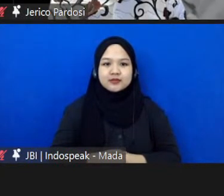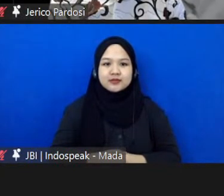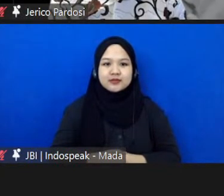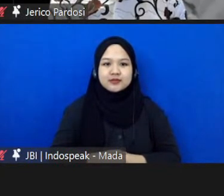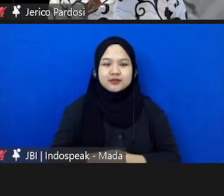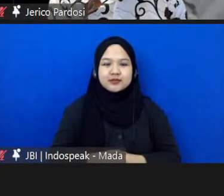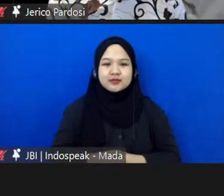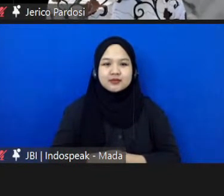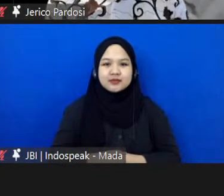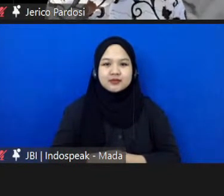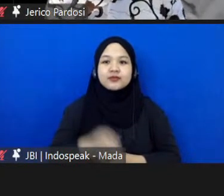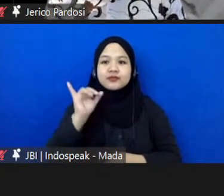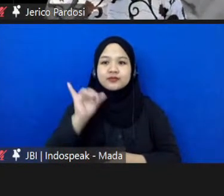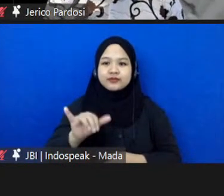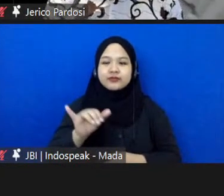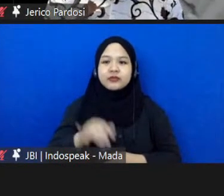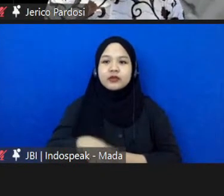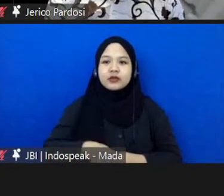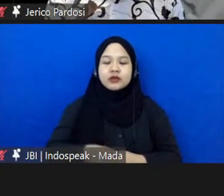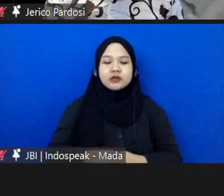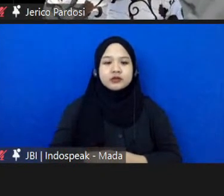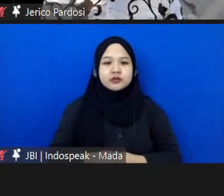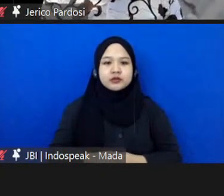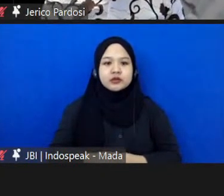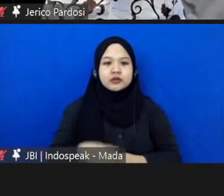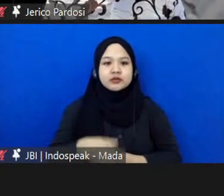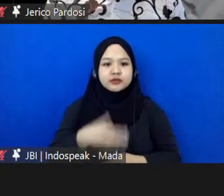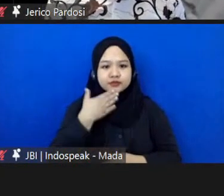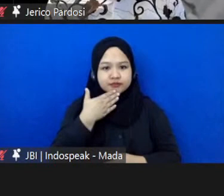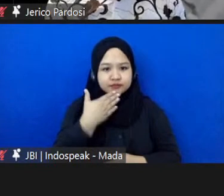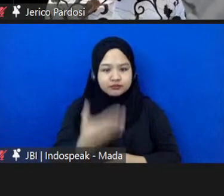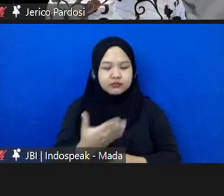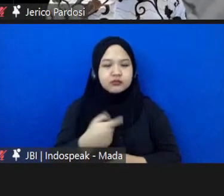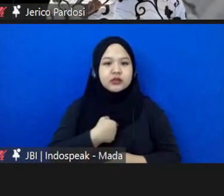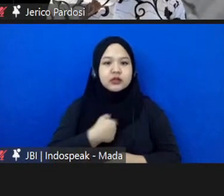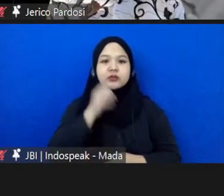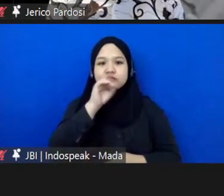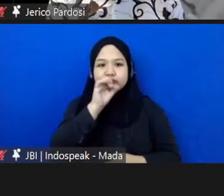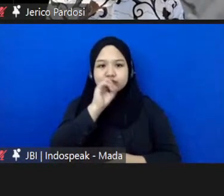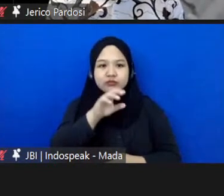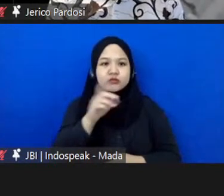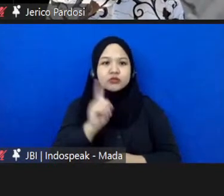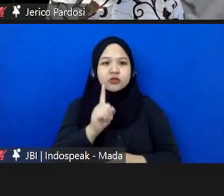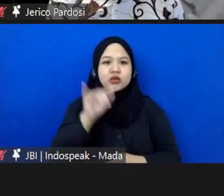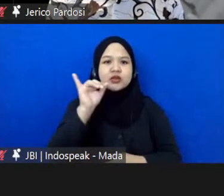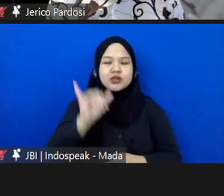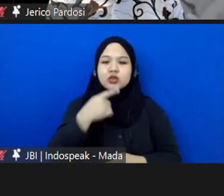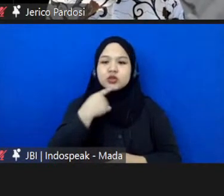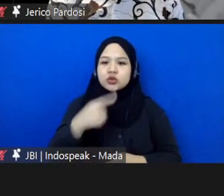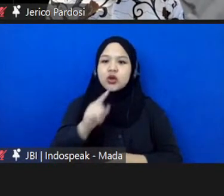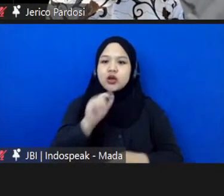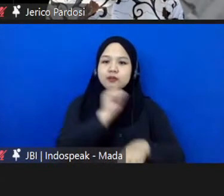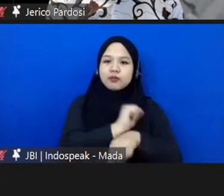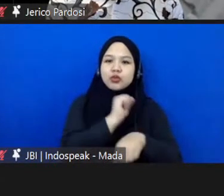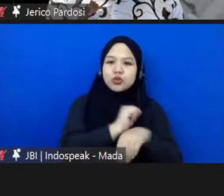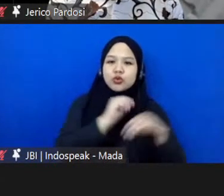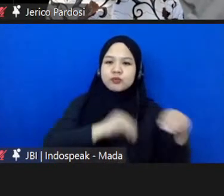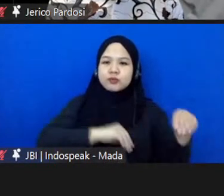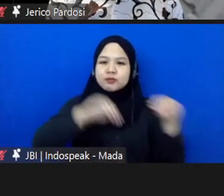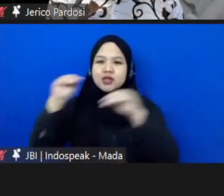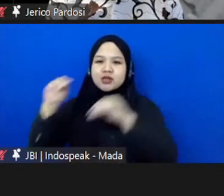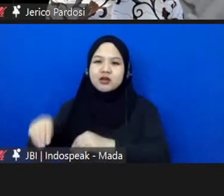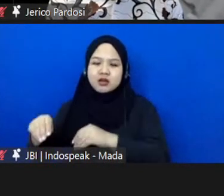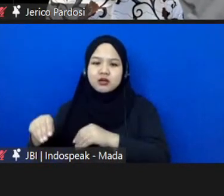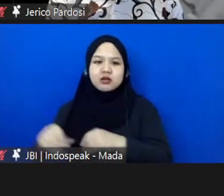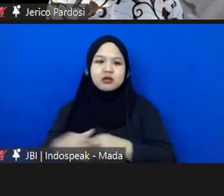Yes, thanks. So I'm going to comment on the second comment first, which is the long labor migration, which is, I think one of the